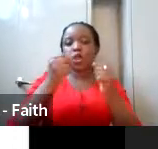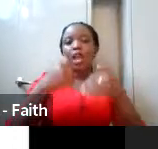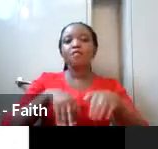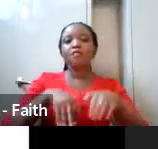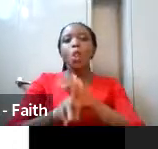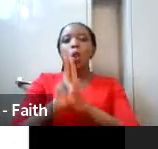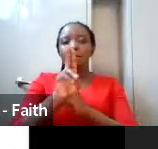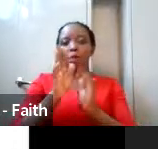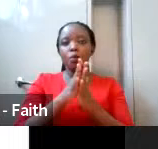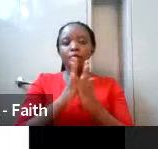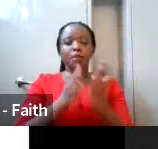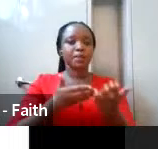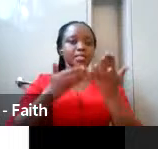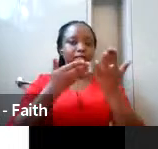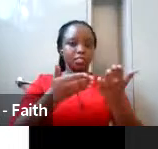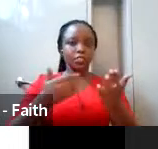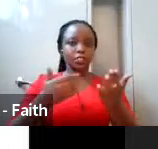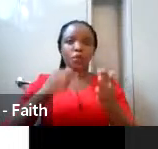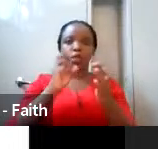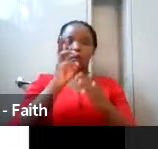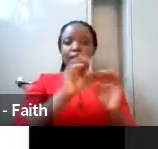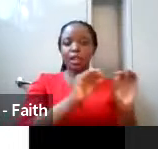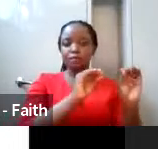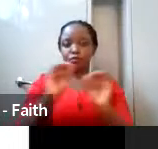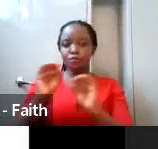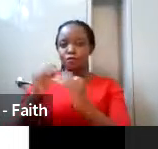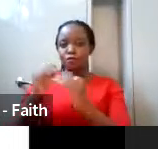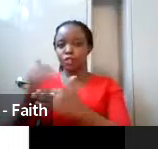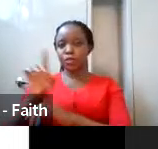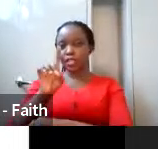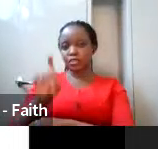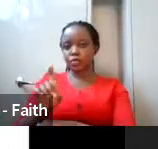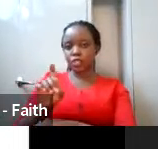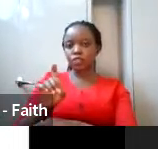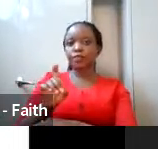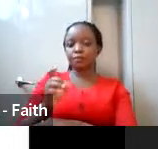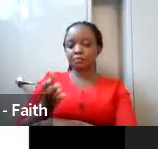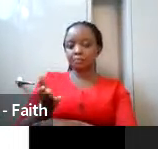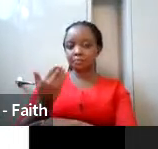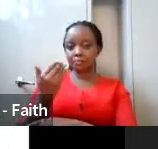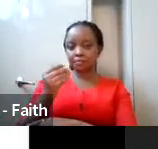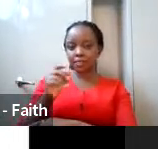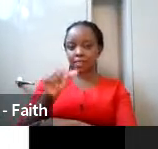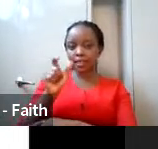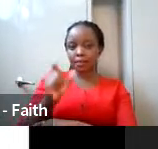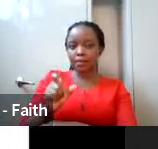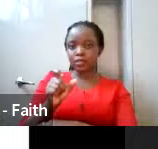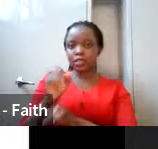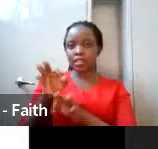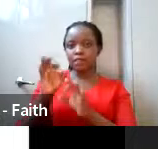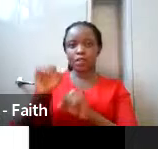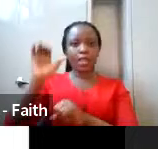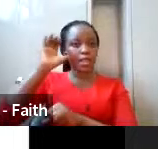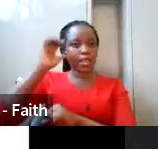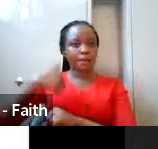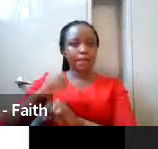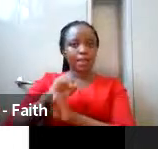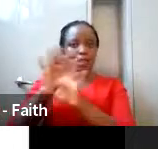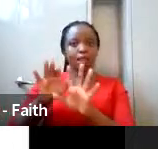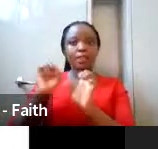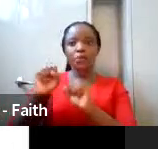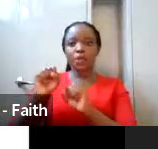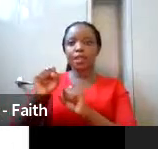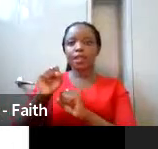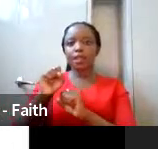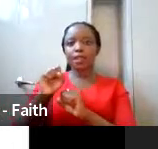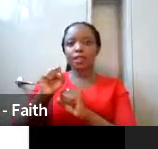today. So we proceed to the next person. We have Conrad. You raised your hand, so maybe if you can hear me, you can ask your question,